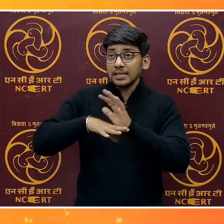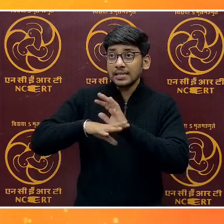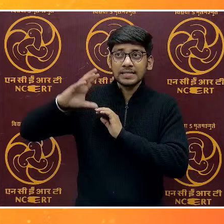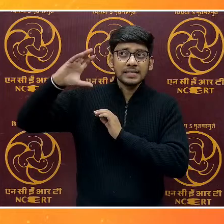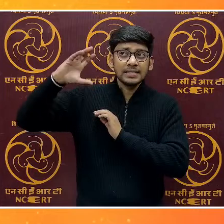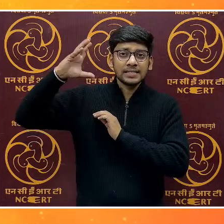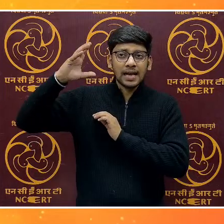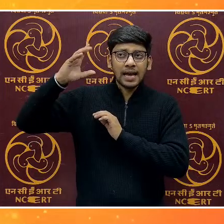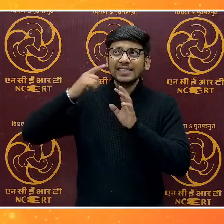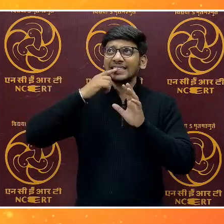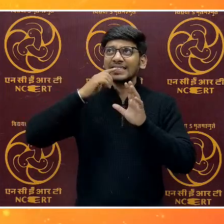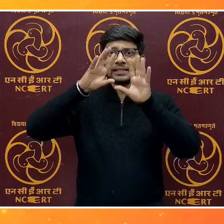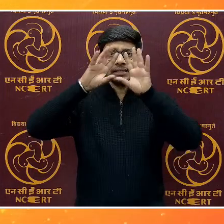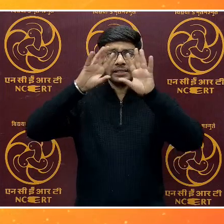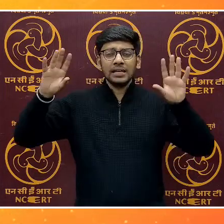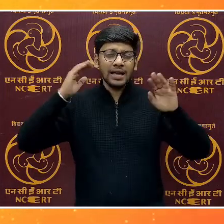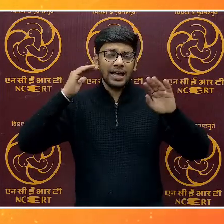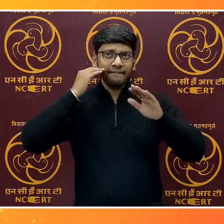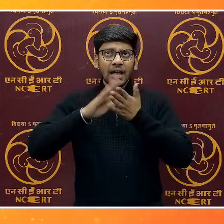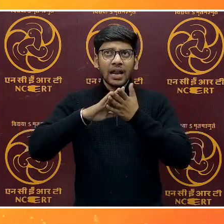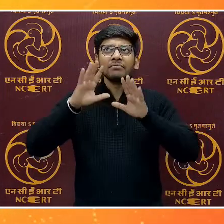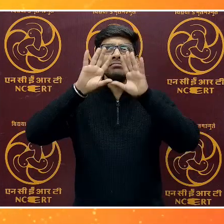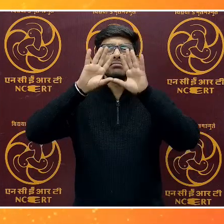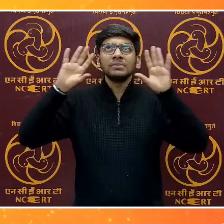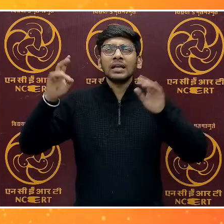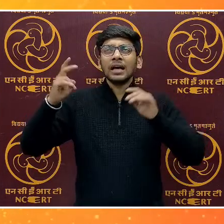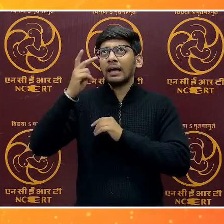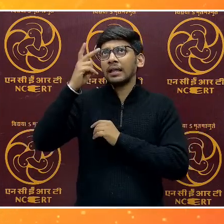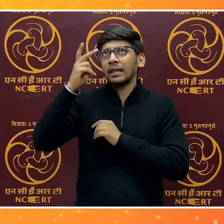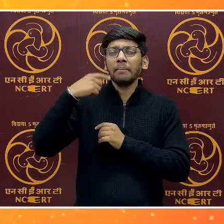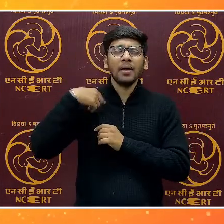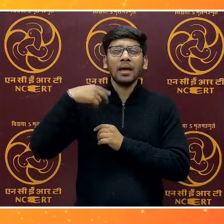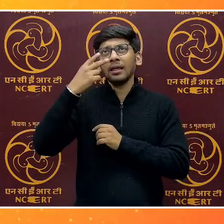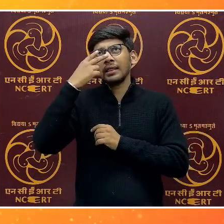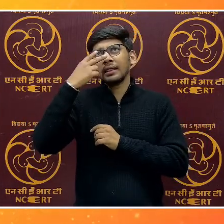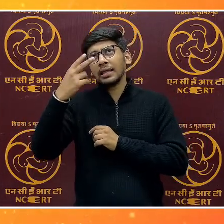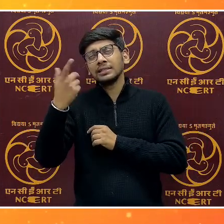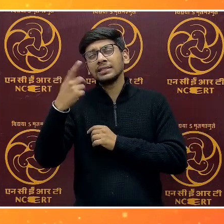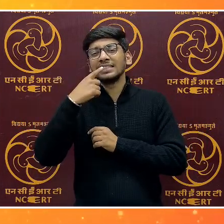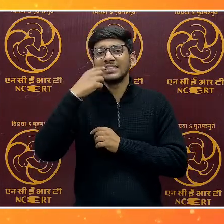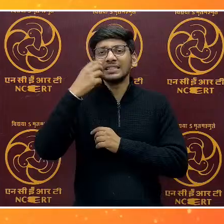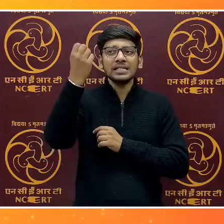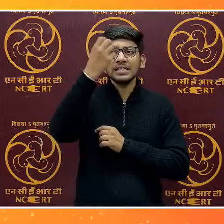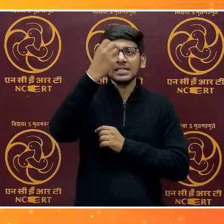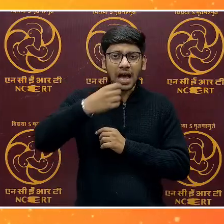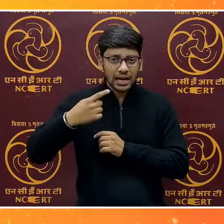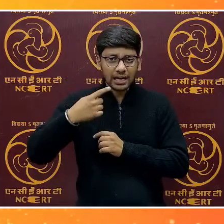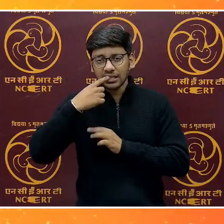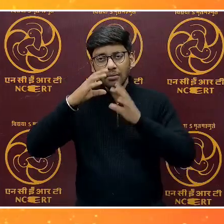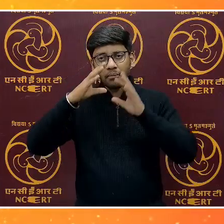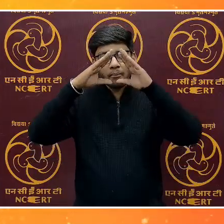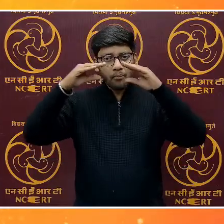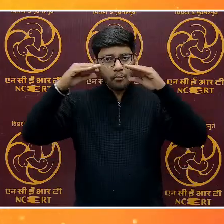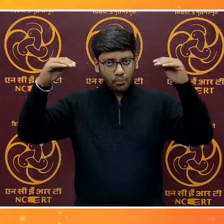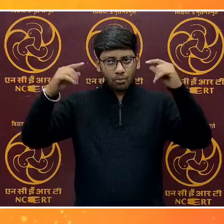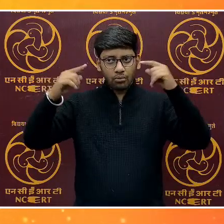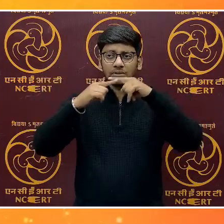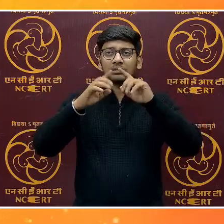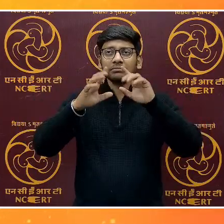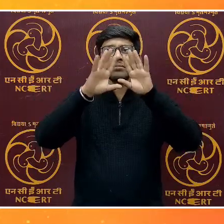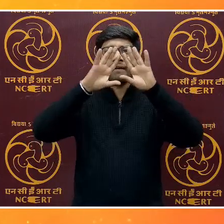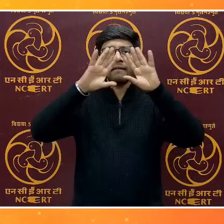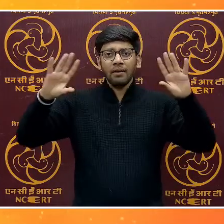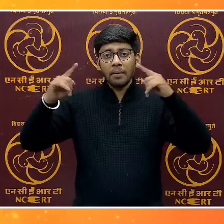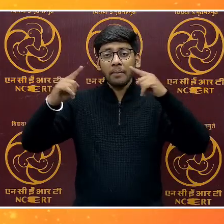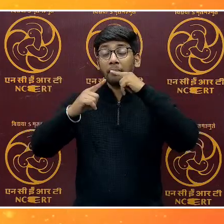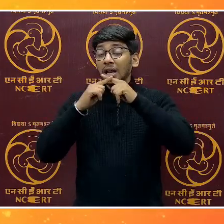else do you see when you look up at the sky? I see stars, I see moon, I see clouds and sometimes airplanes as